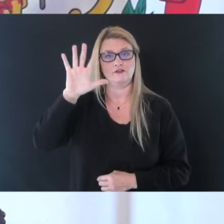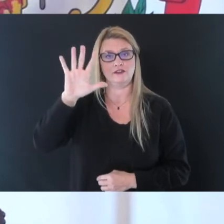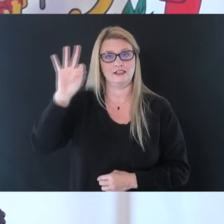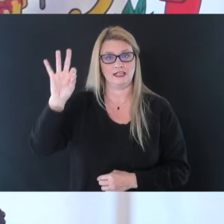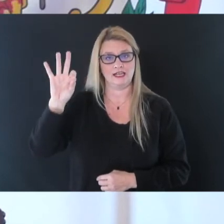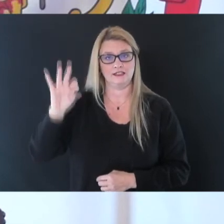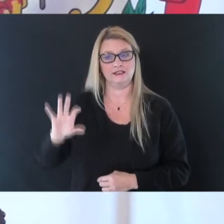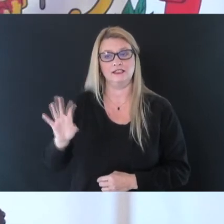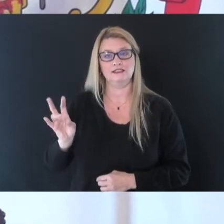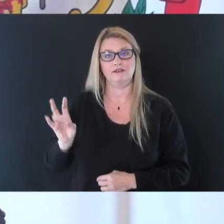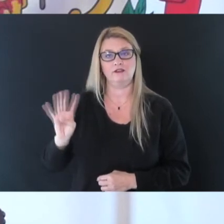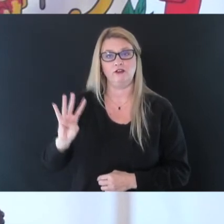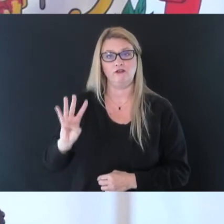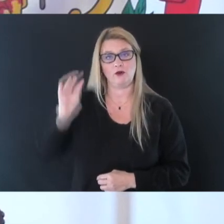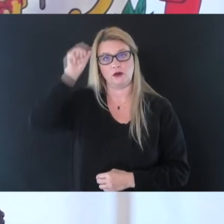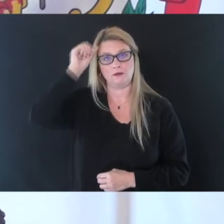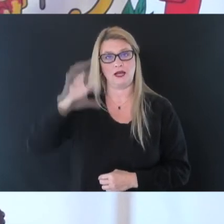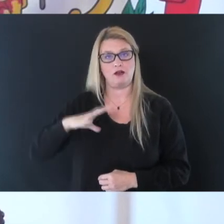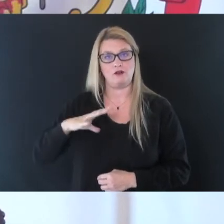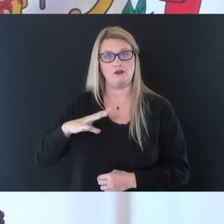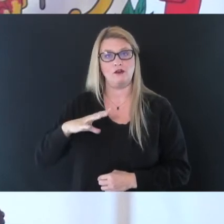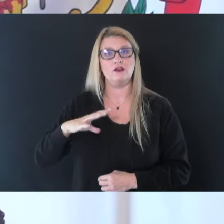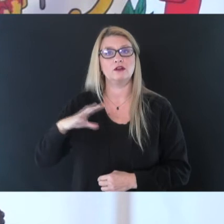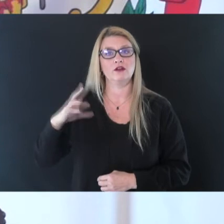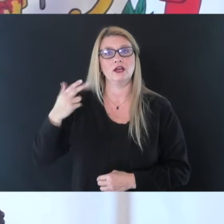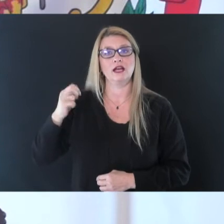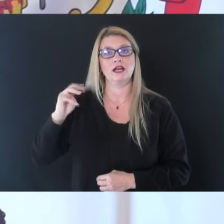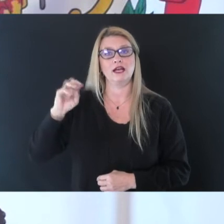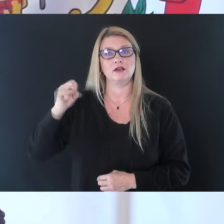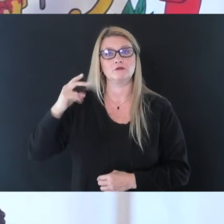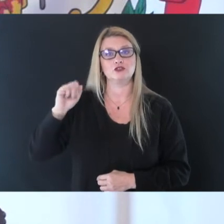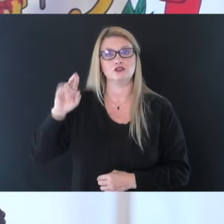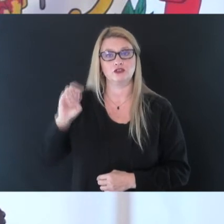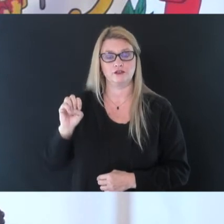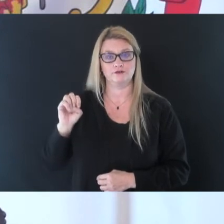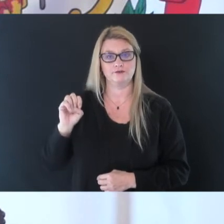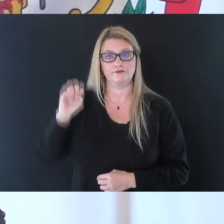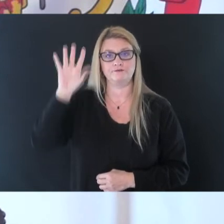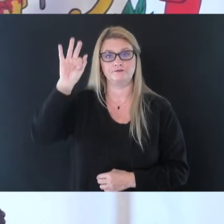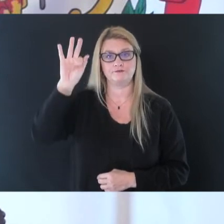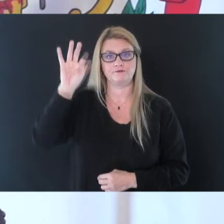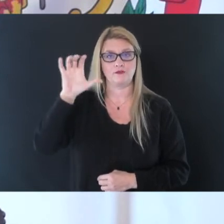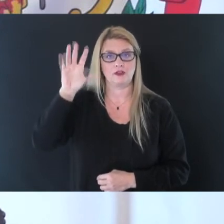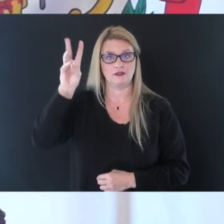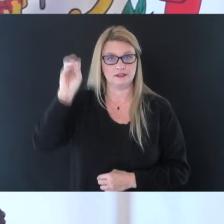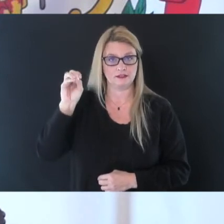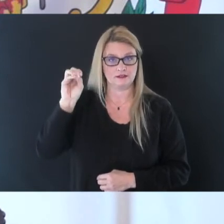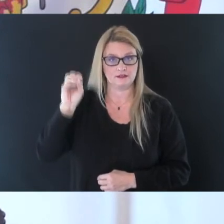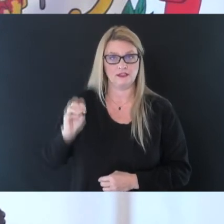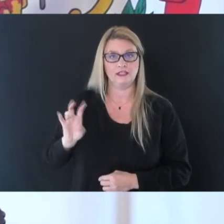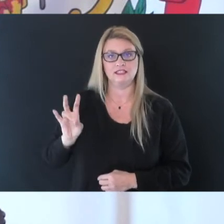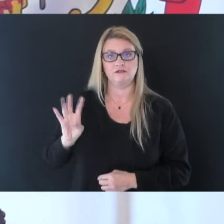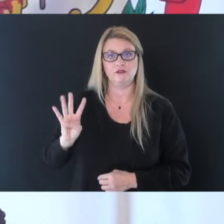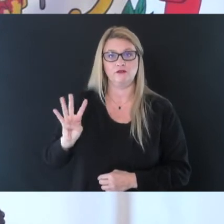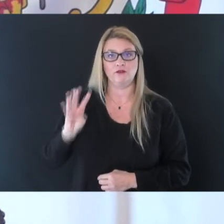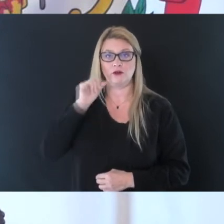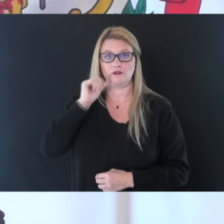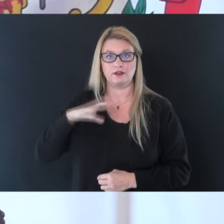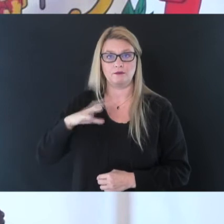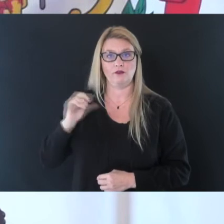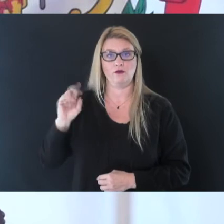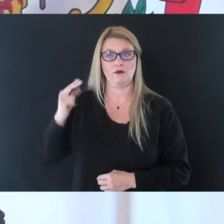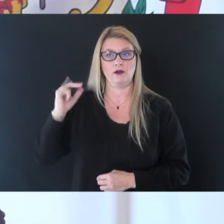is a 74-year-old male from Hampshire County. Our 1960th death is a 74-year-old female from